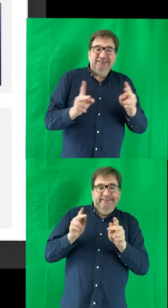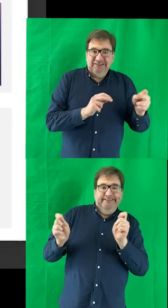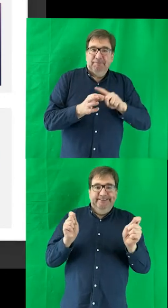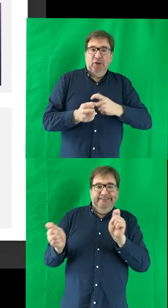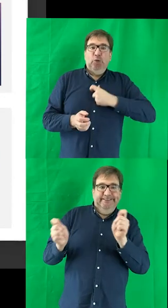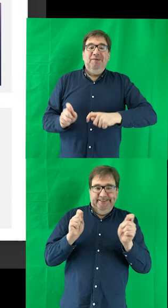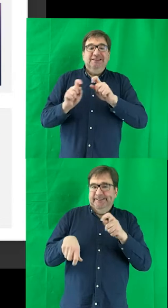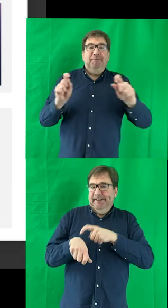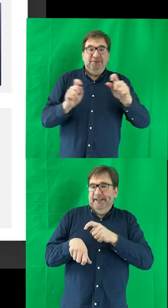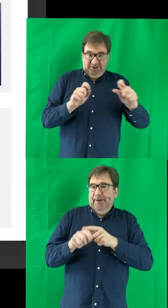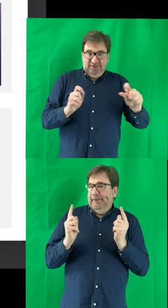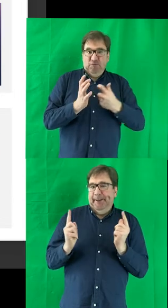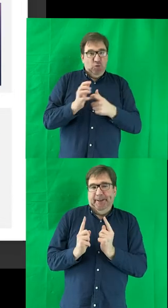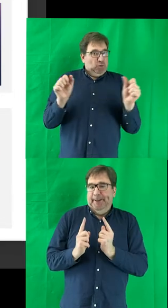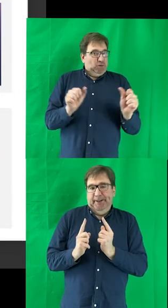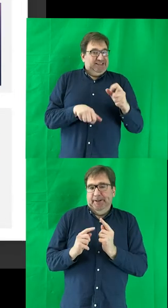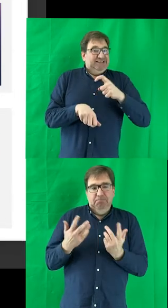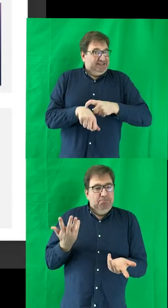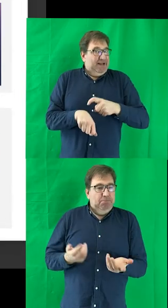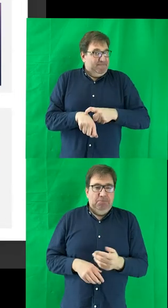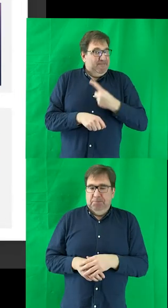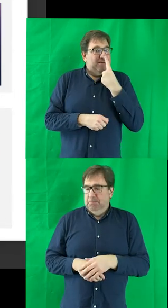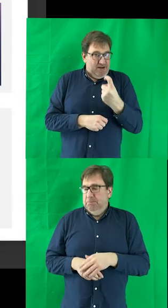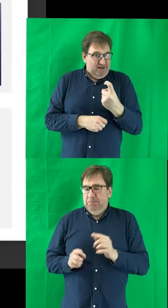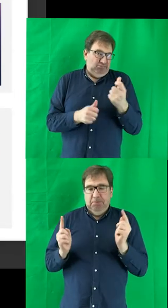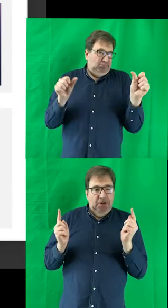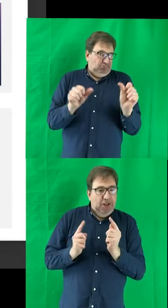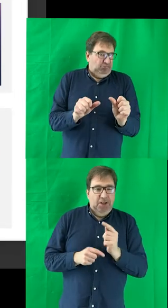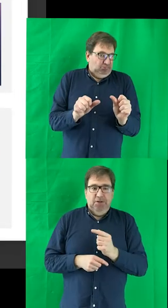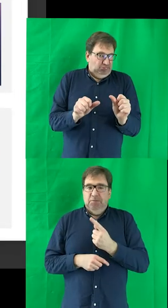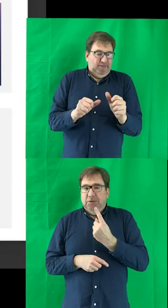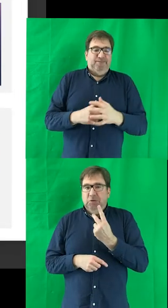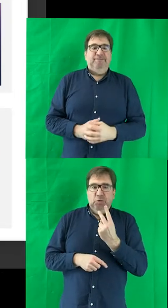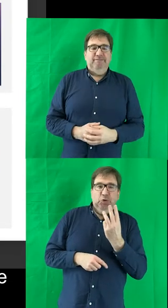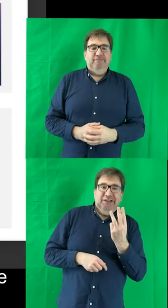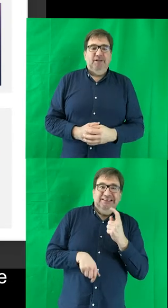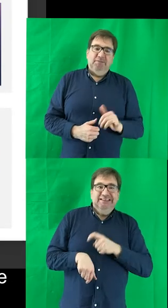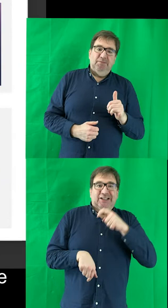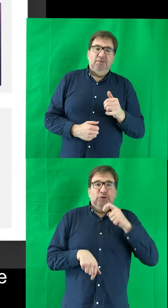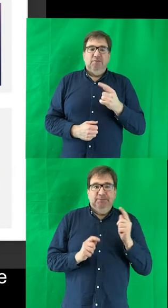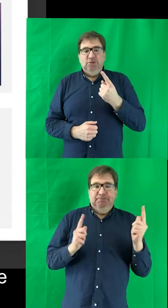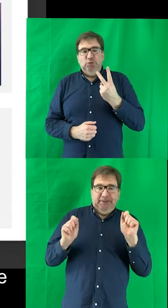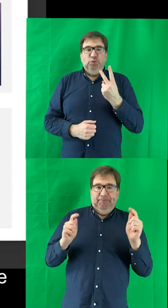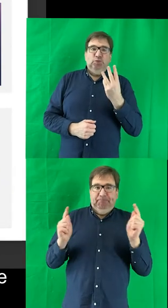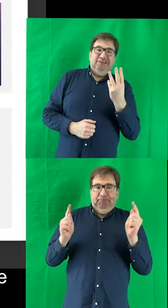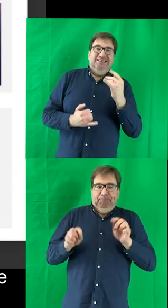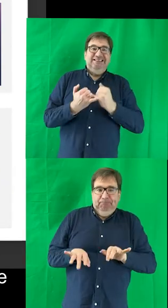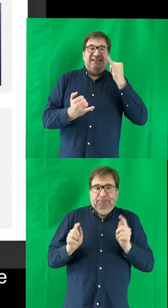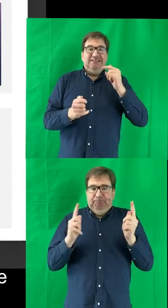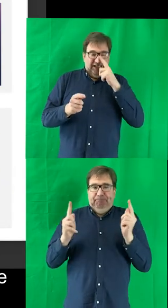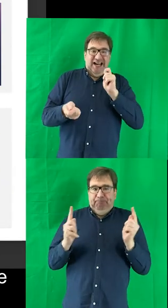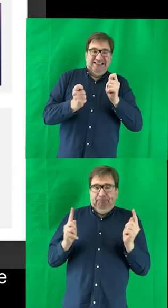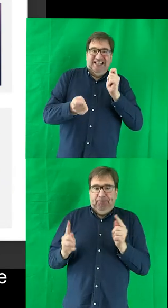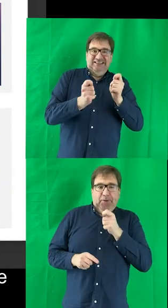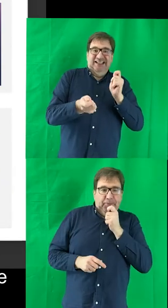by the human subtitler for a certain amount of time, a very restricted amount of time, usually 1 or 2, 3